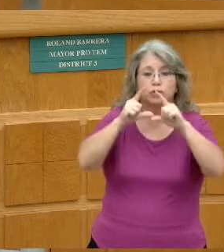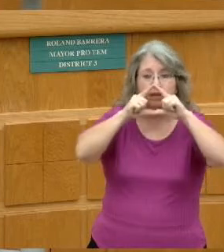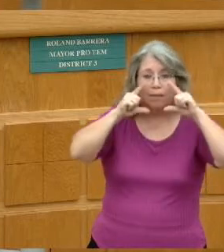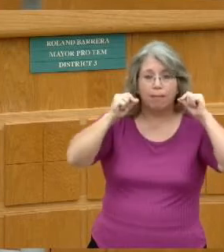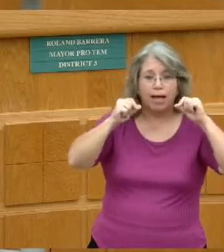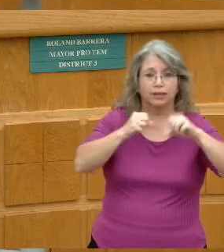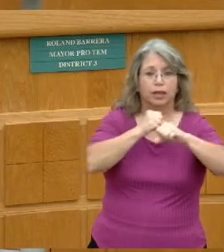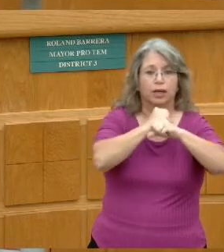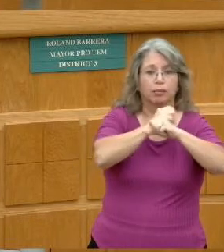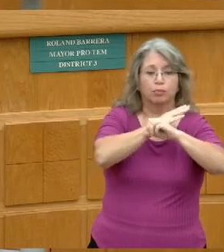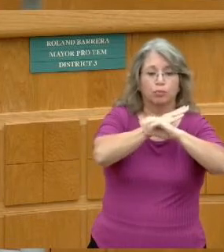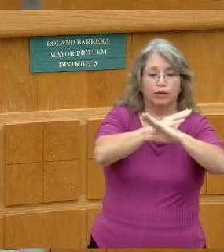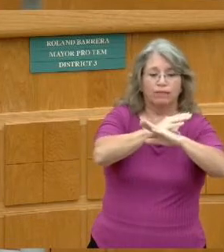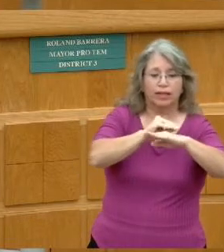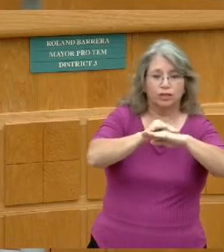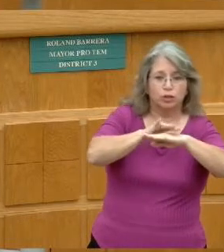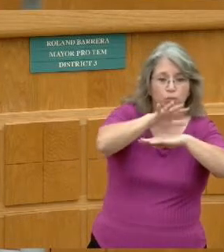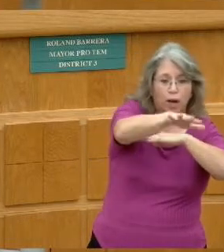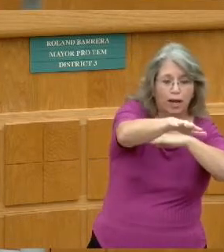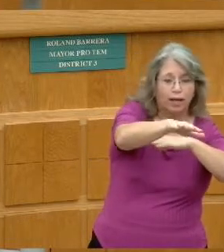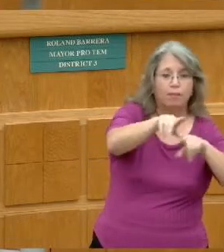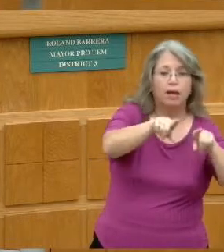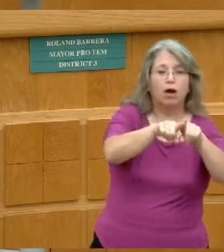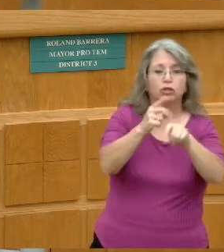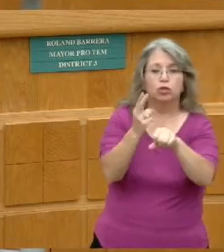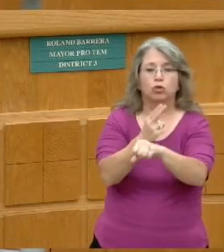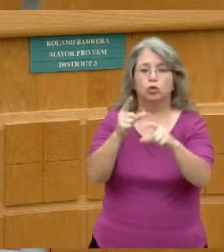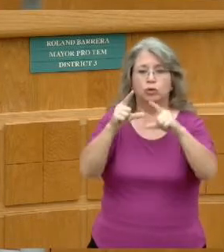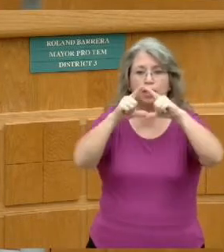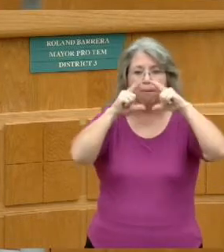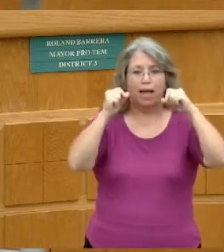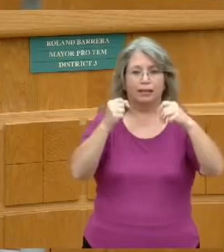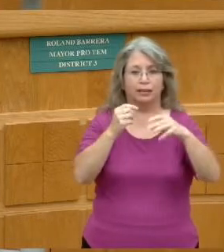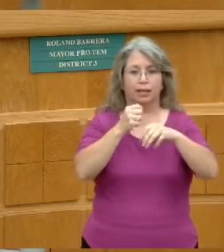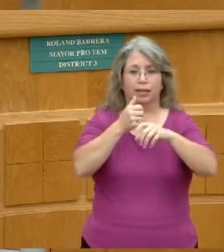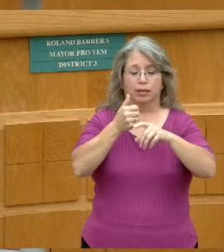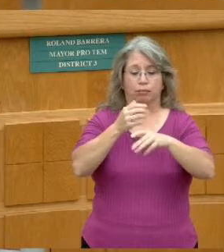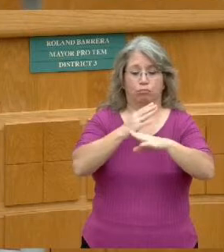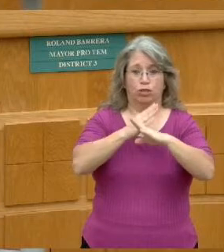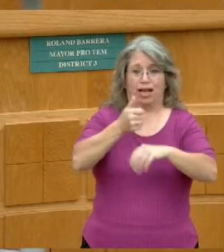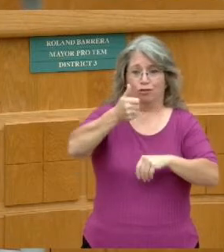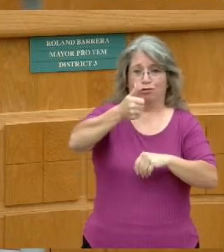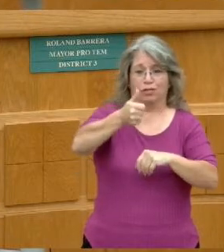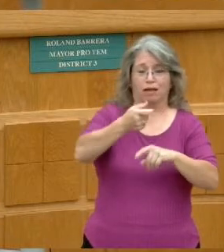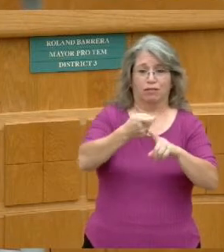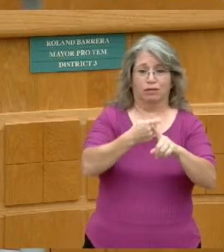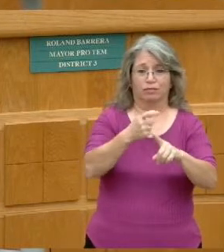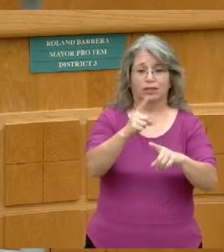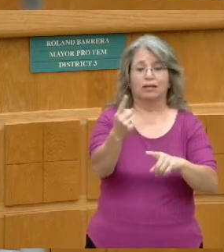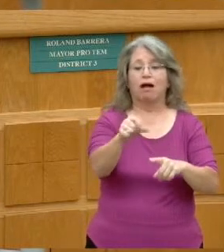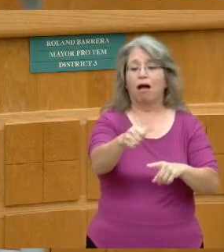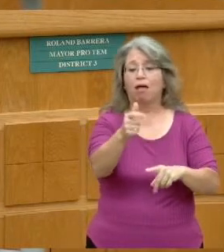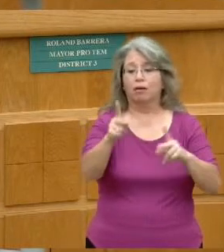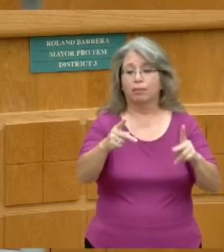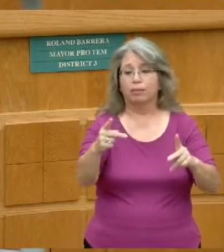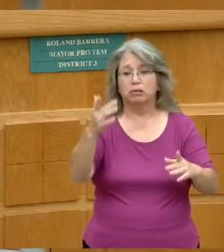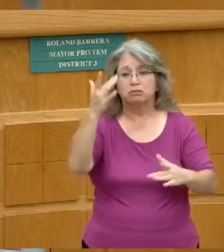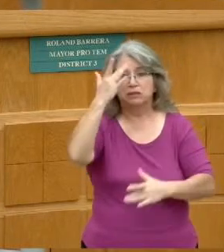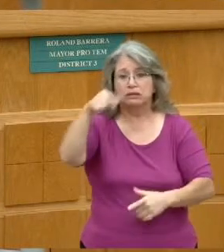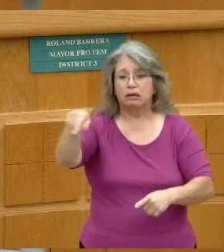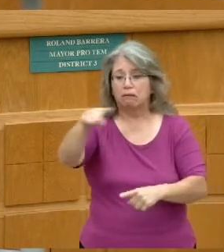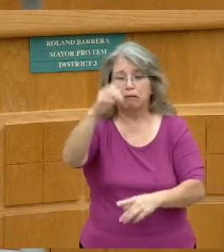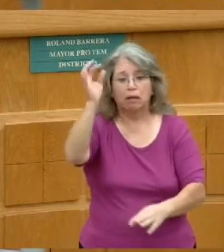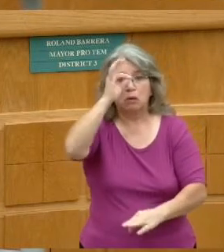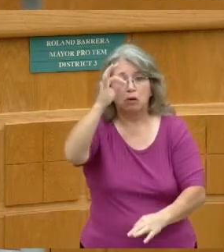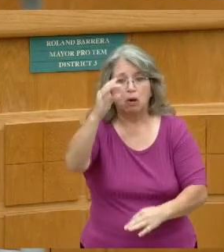to prevent yourself from contracting COVID-19 in the first place. And you might be thinking, well, you know, I was sick back in January. Maybe I had it.